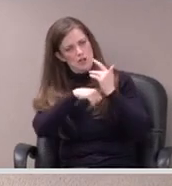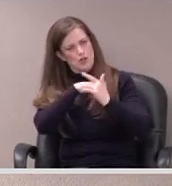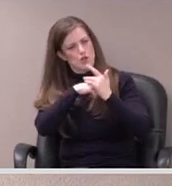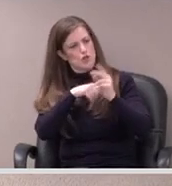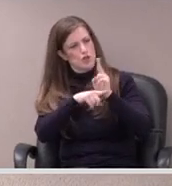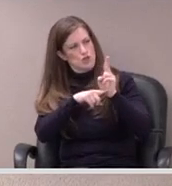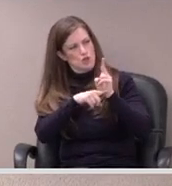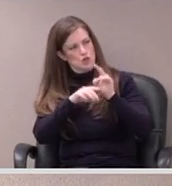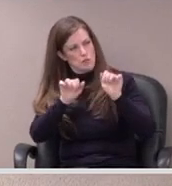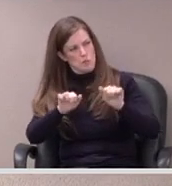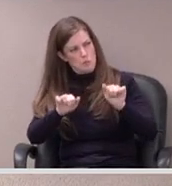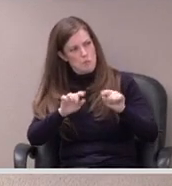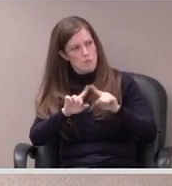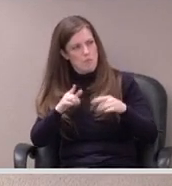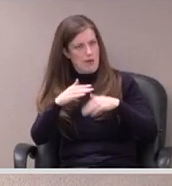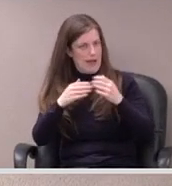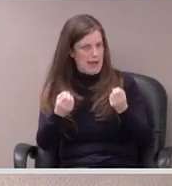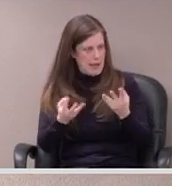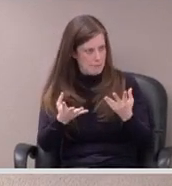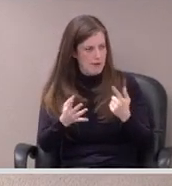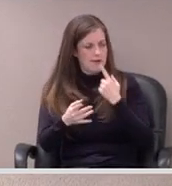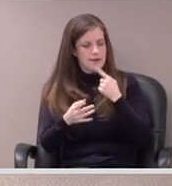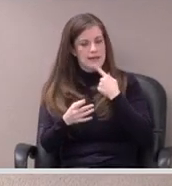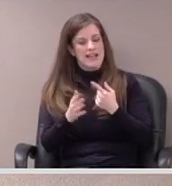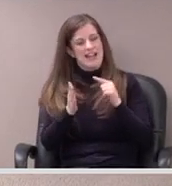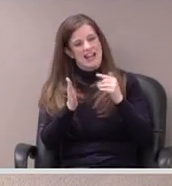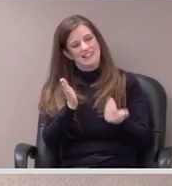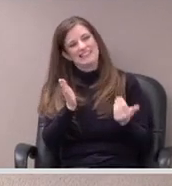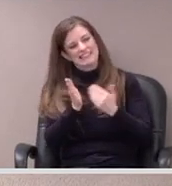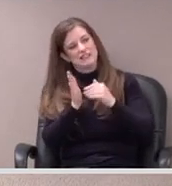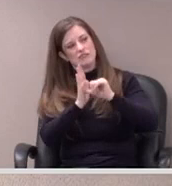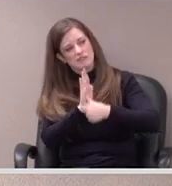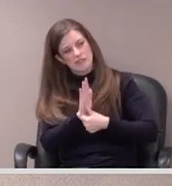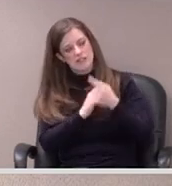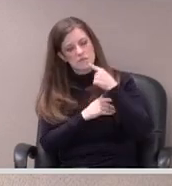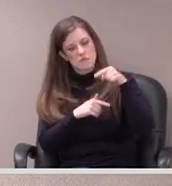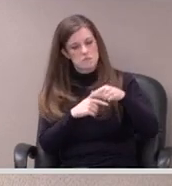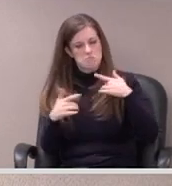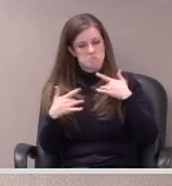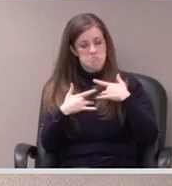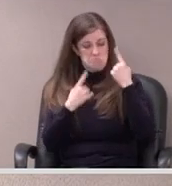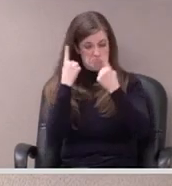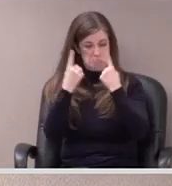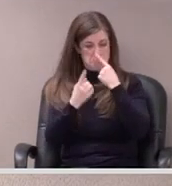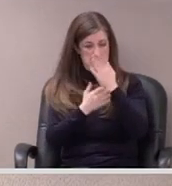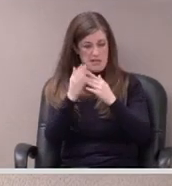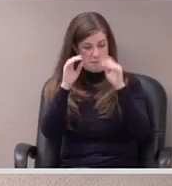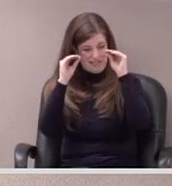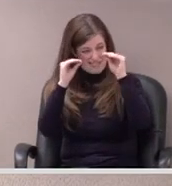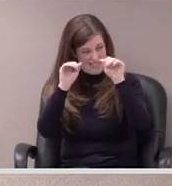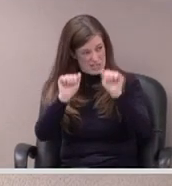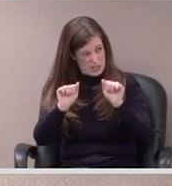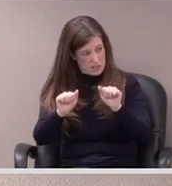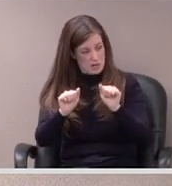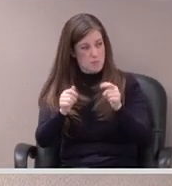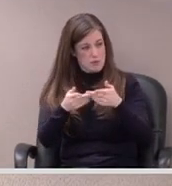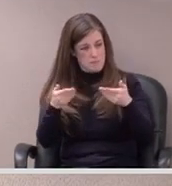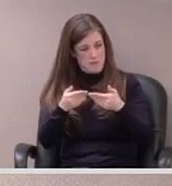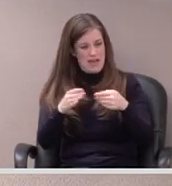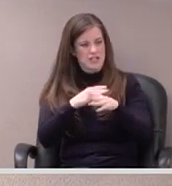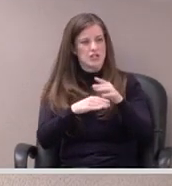numerous discussions about this. I'll reiterate those points here in the fact that we consider some teachable space to be stages